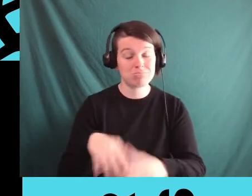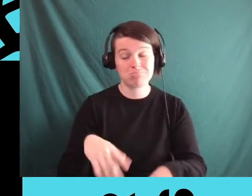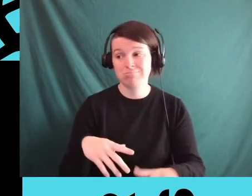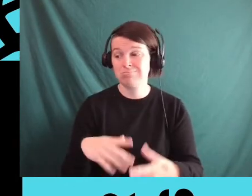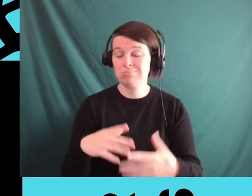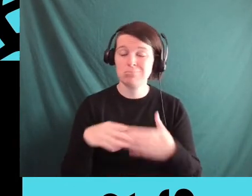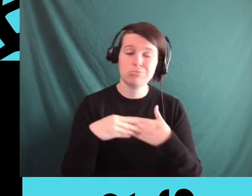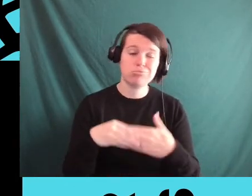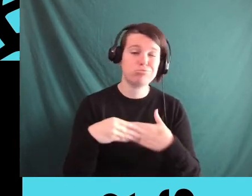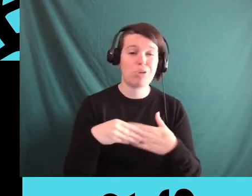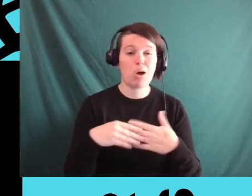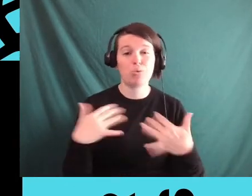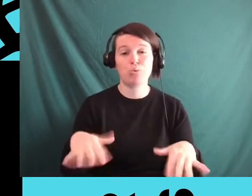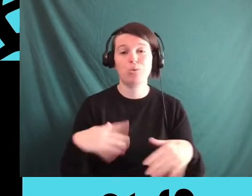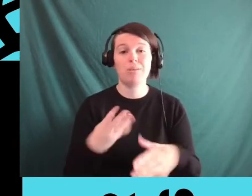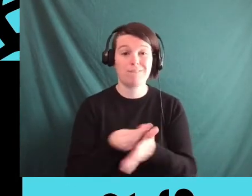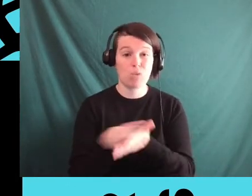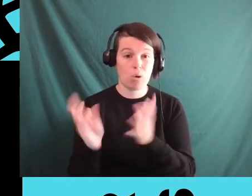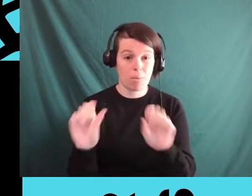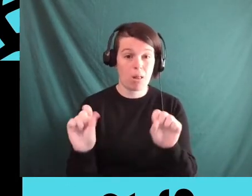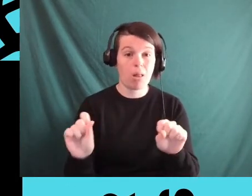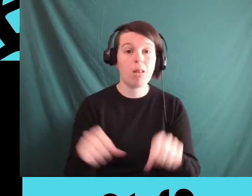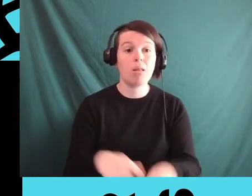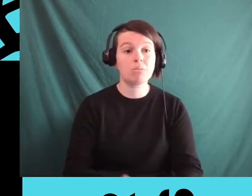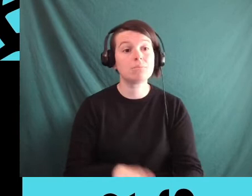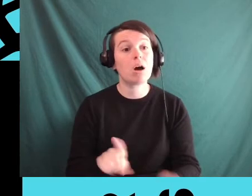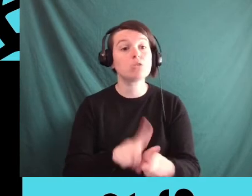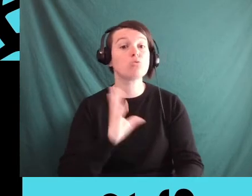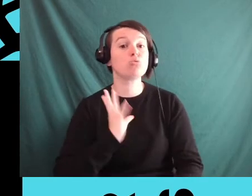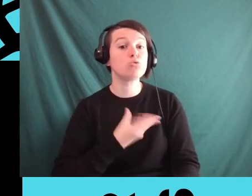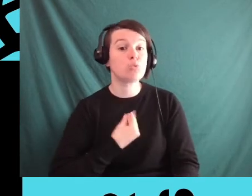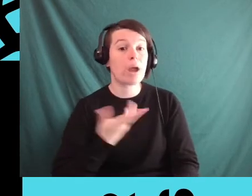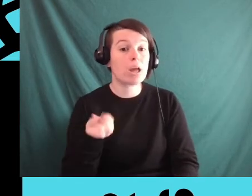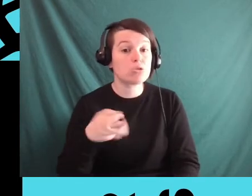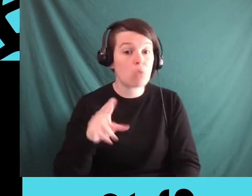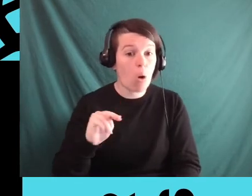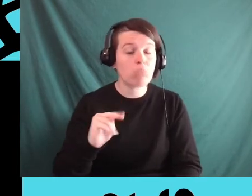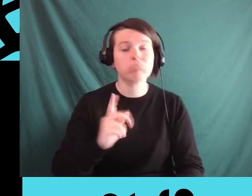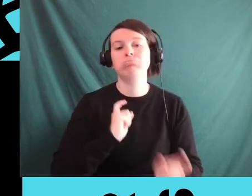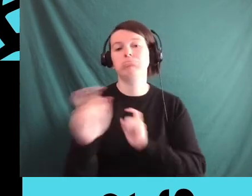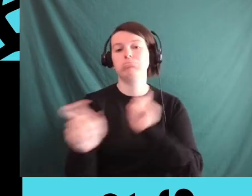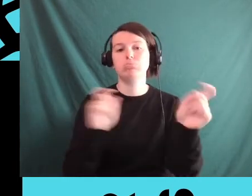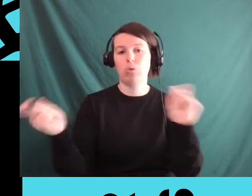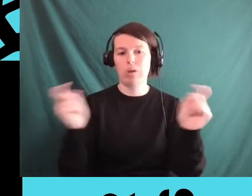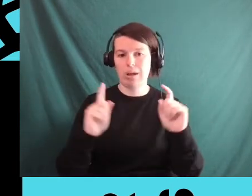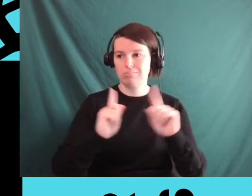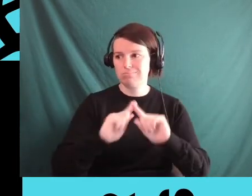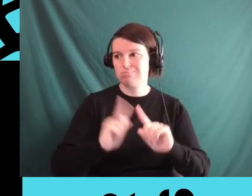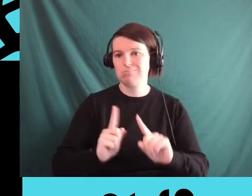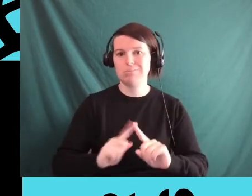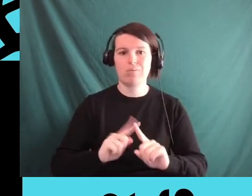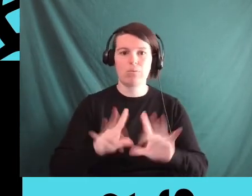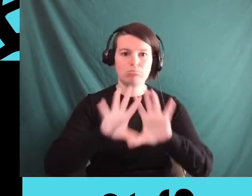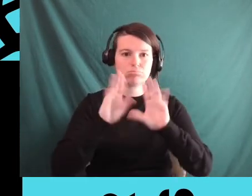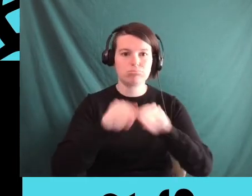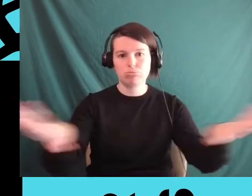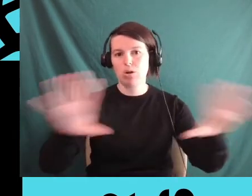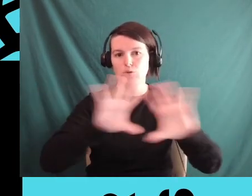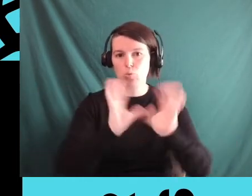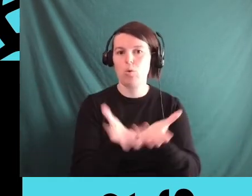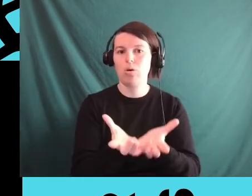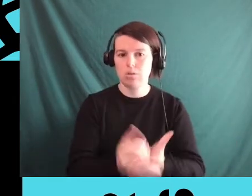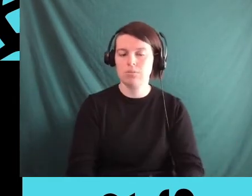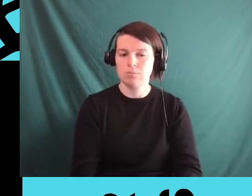comfortable binders out there. They're also trans-owned and donate many binders to programs across the world, so I think they're just a good company